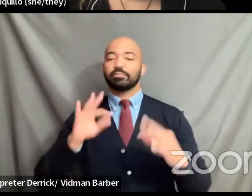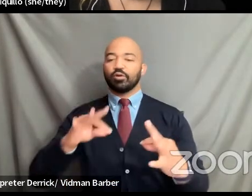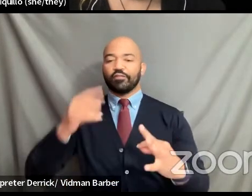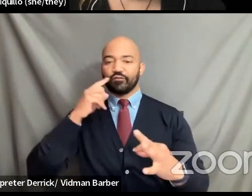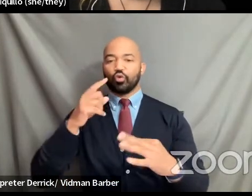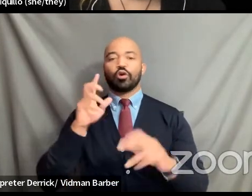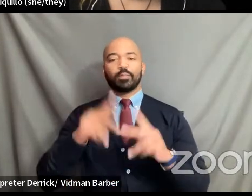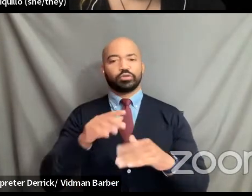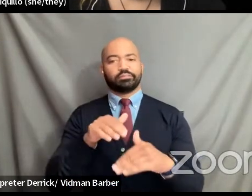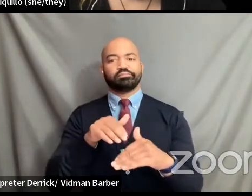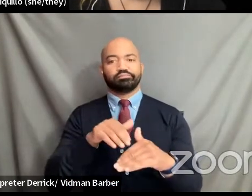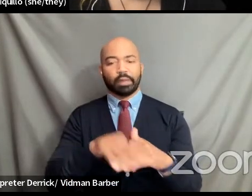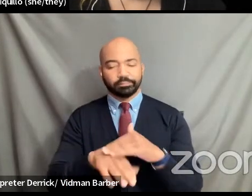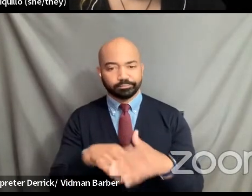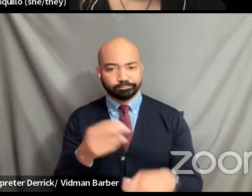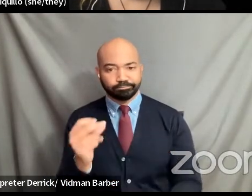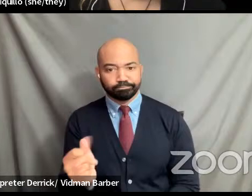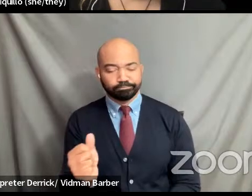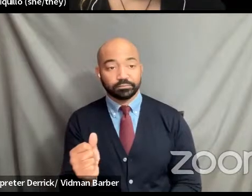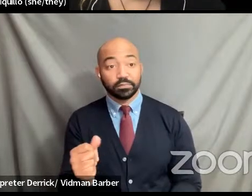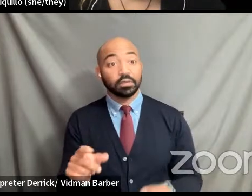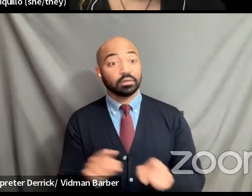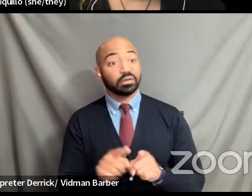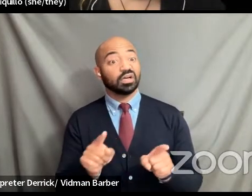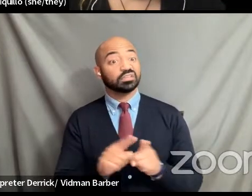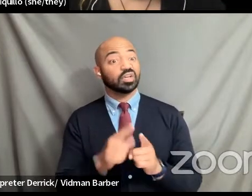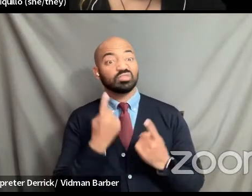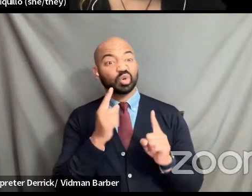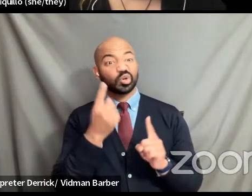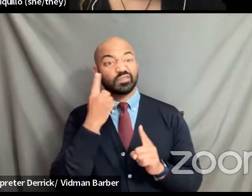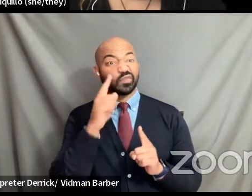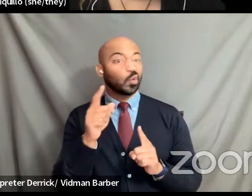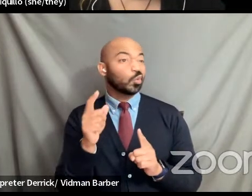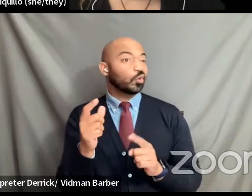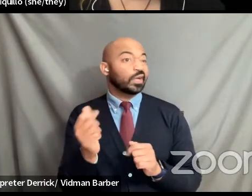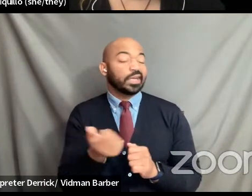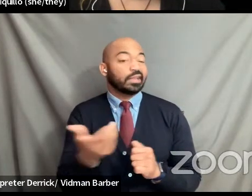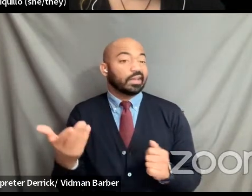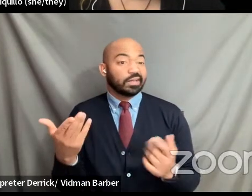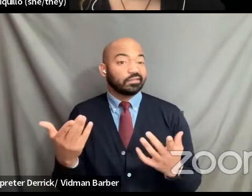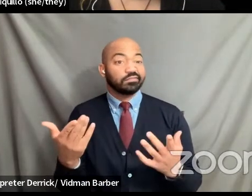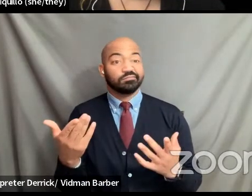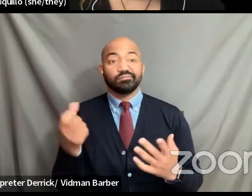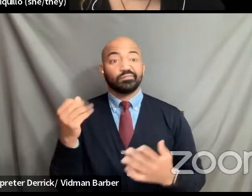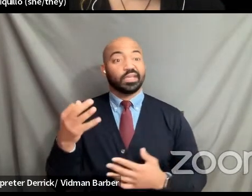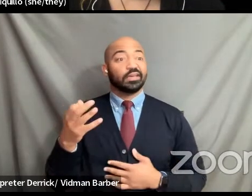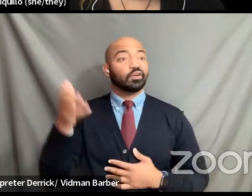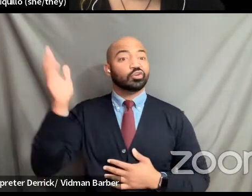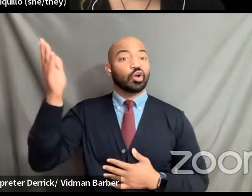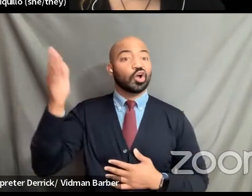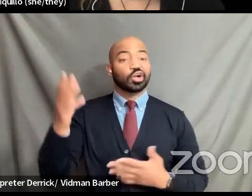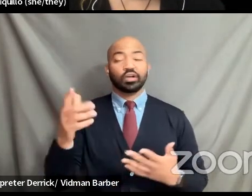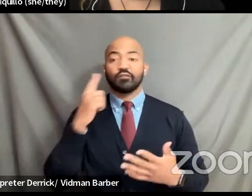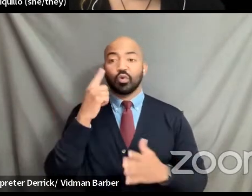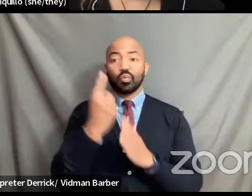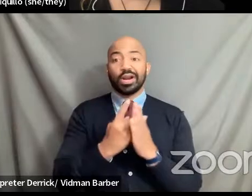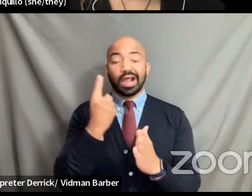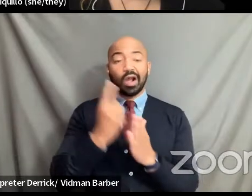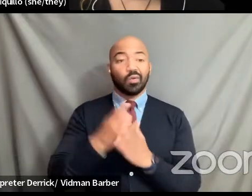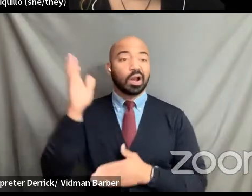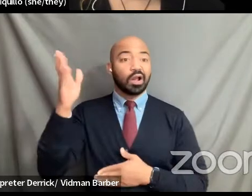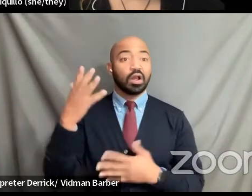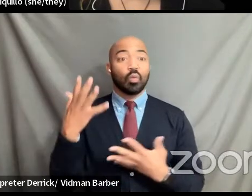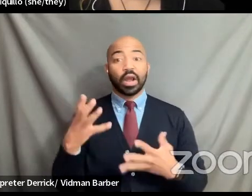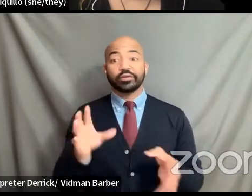But also that 30-second pitch works perfectly for, say, you're giving a talk, like an hour talk. If you just